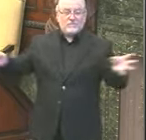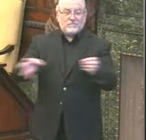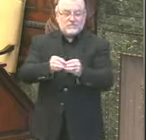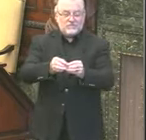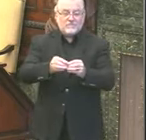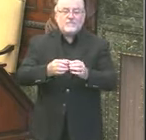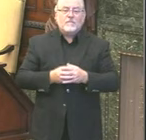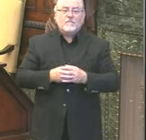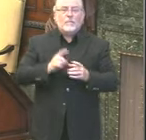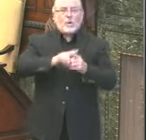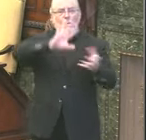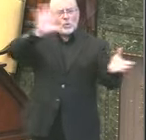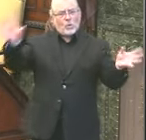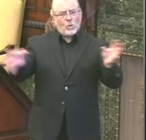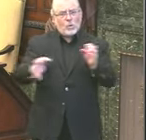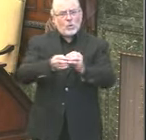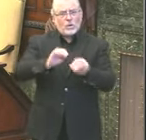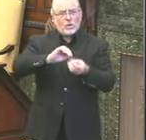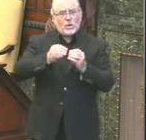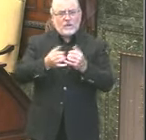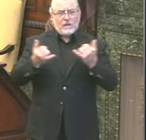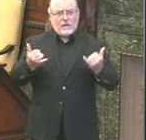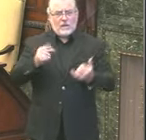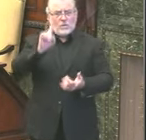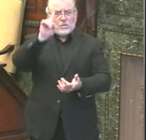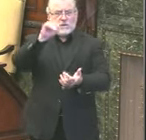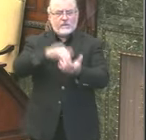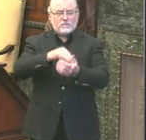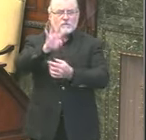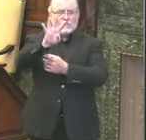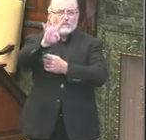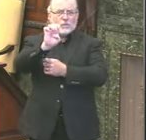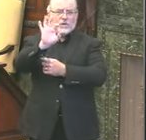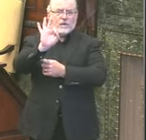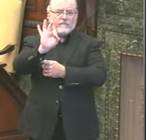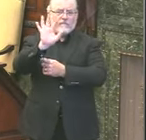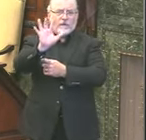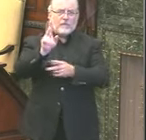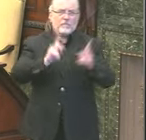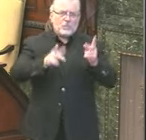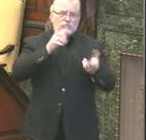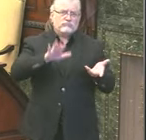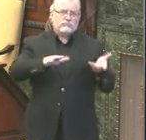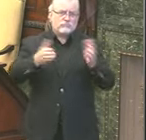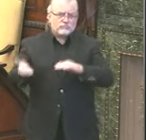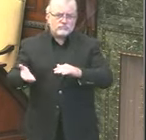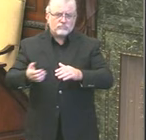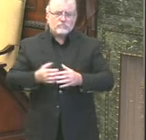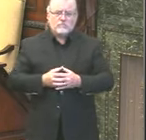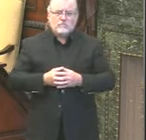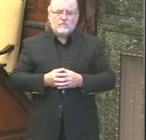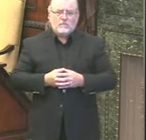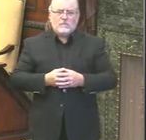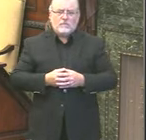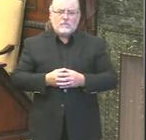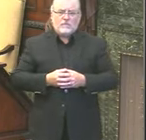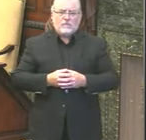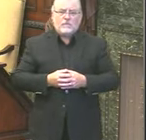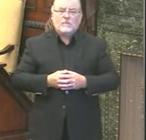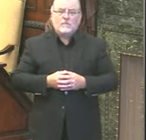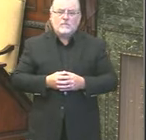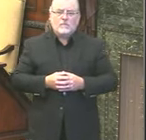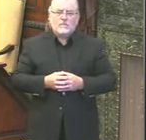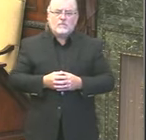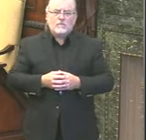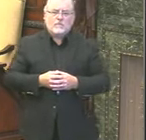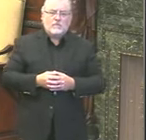1,495. But in the past few days, we're talking about a few deaths per day. Of those total deaths, 768, or 51%, are nursing home